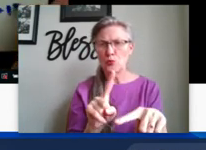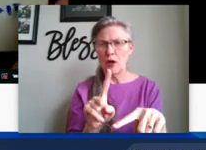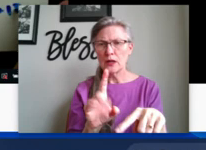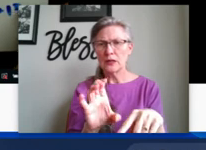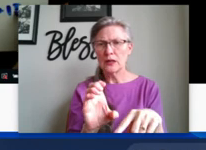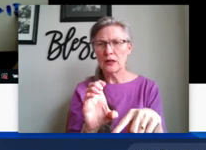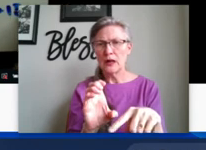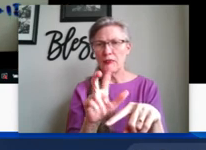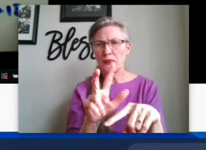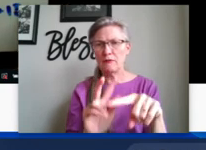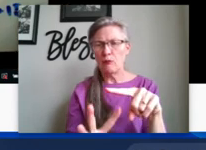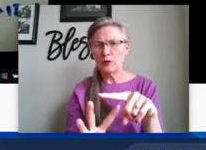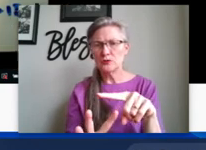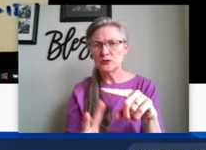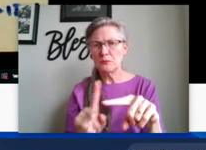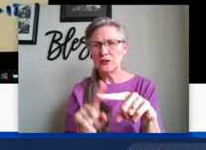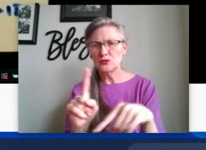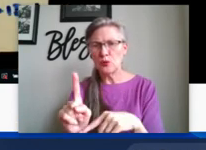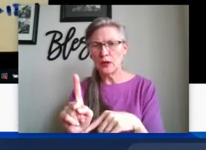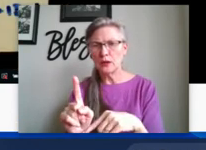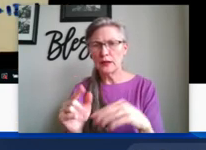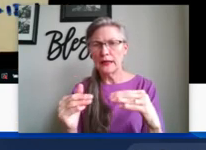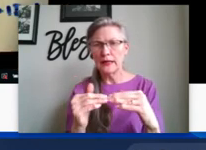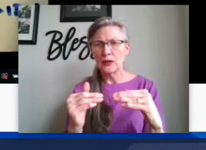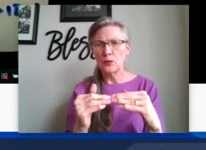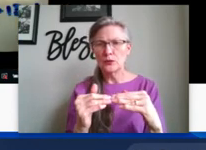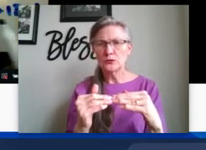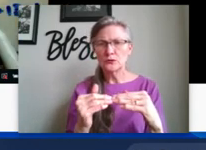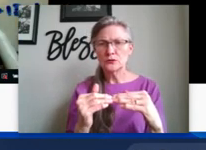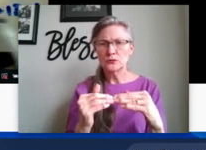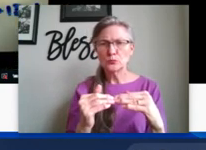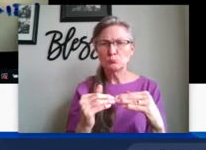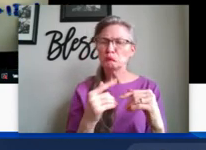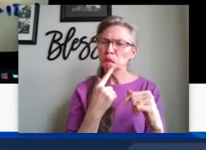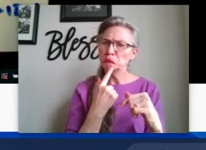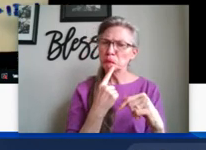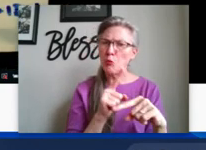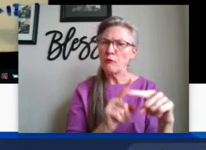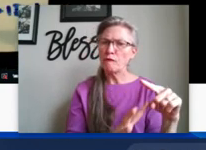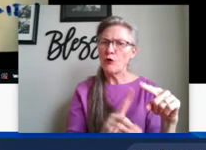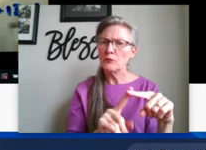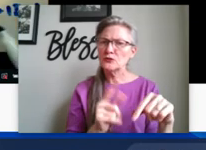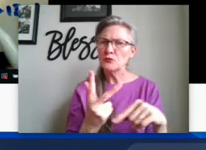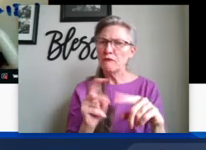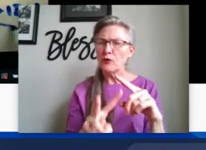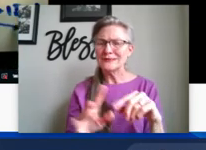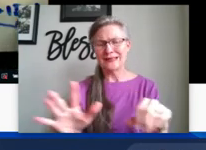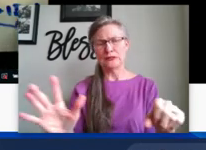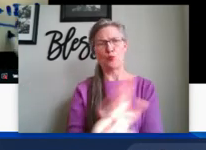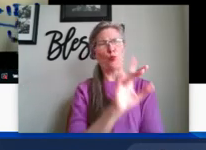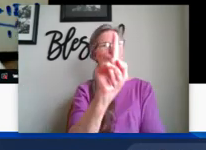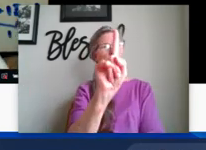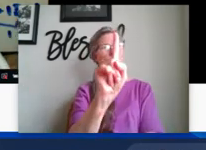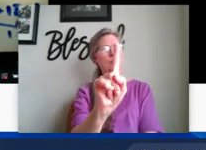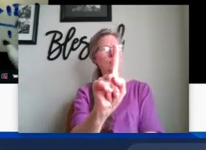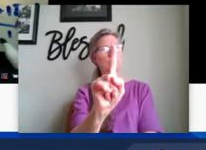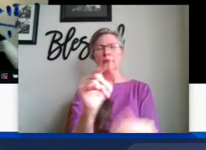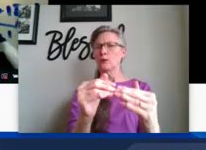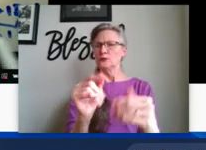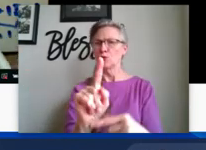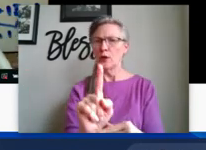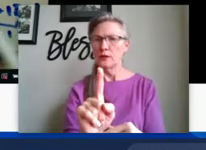1 3/4 plus 1. And you might notice, 1/4 and 3/4, that's a whole, right? So